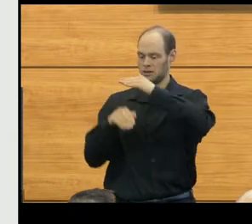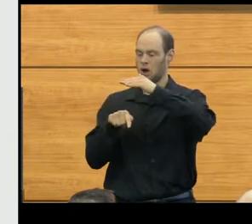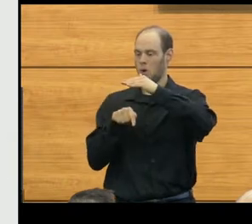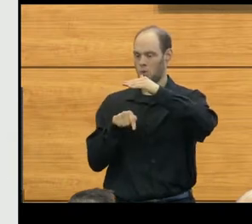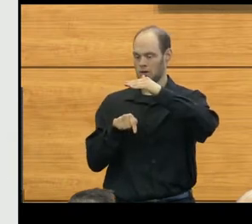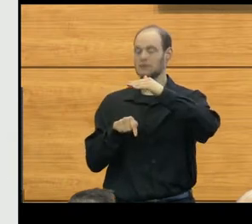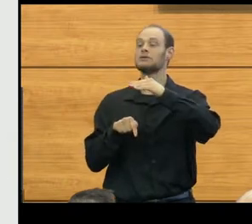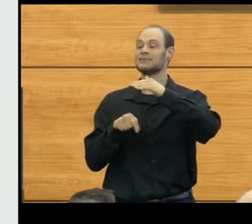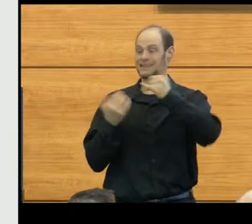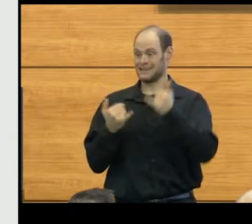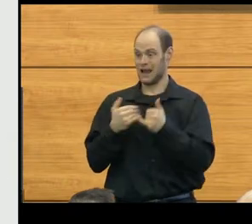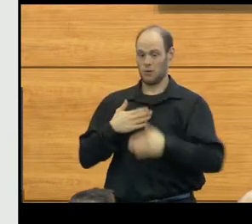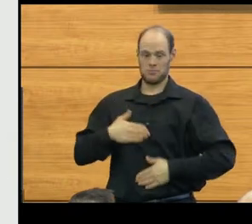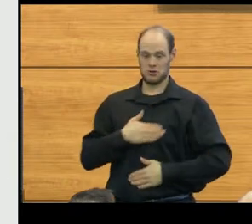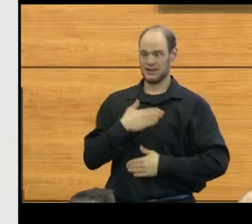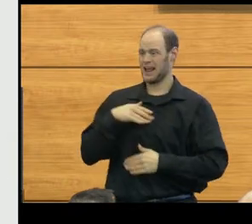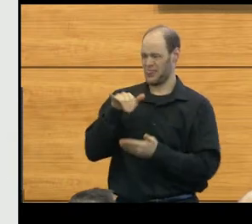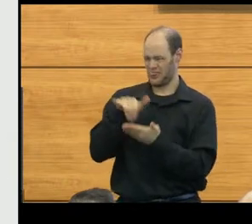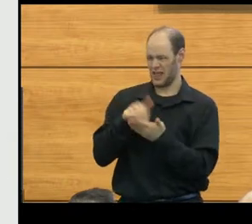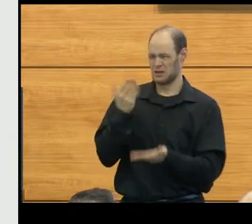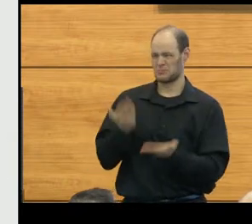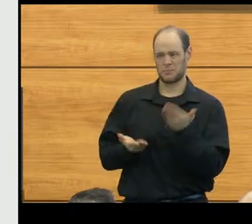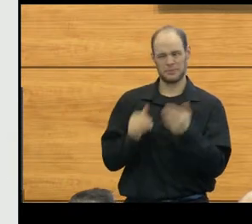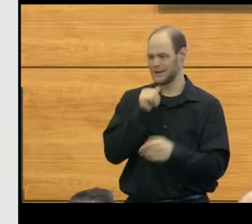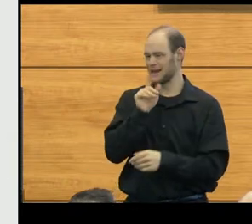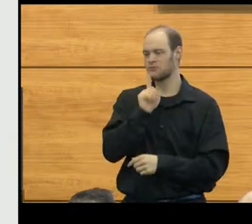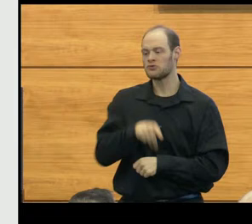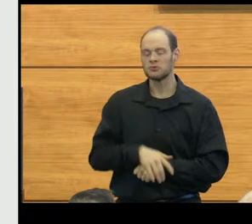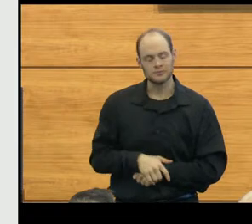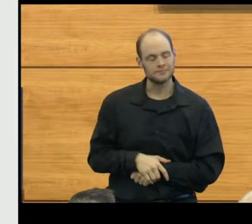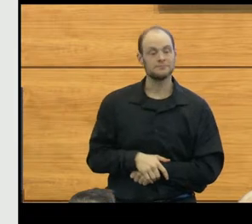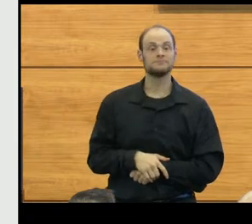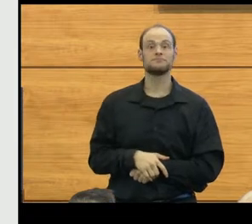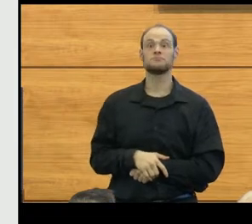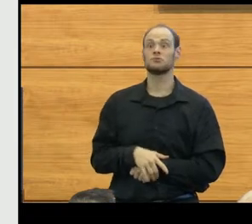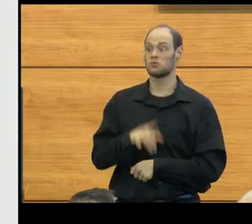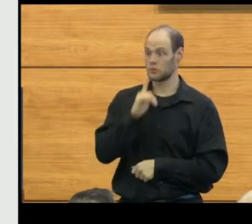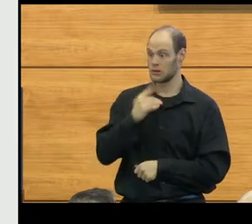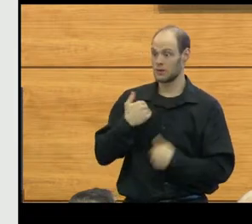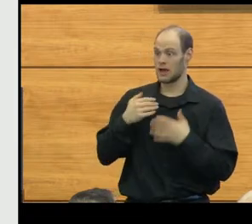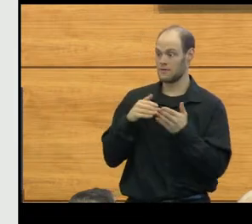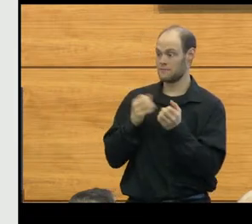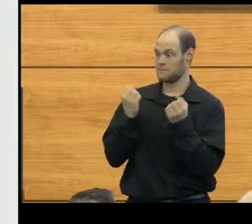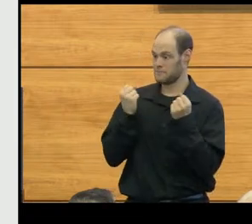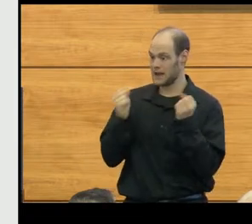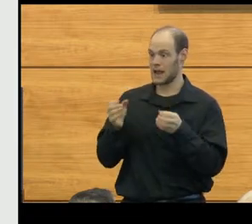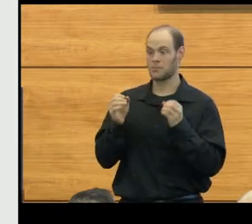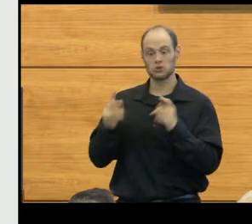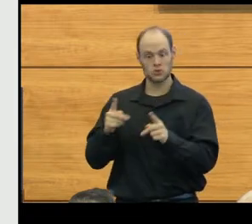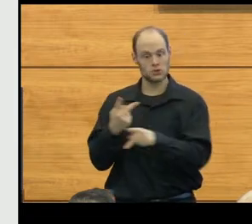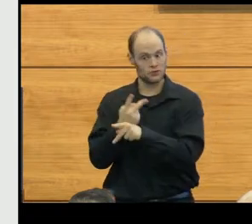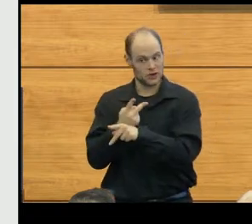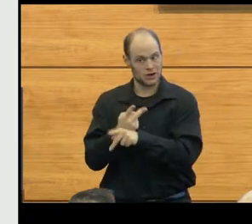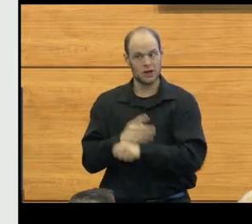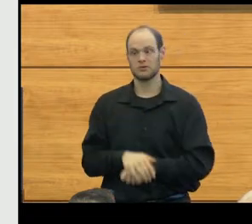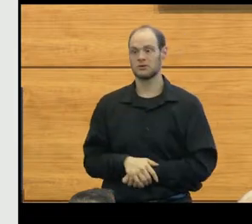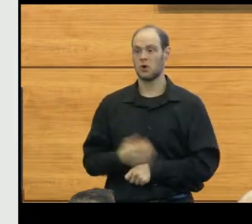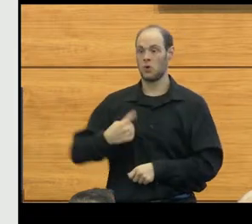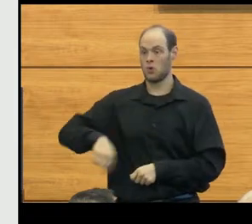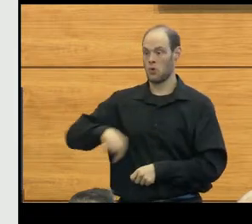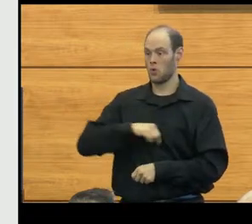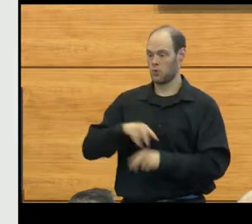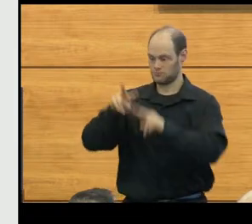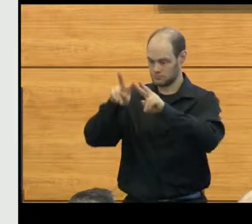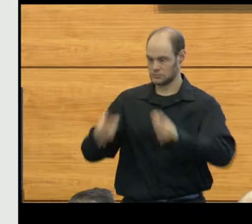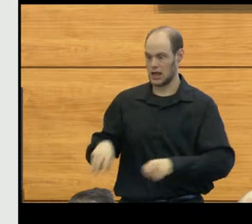magnum. We've now appreciated that that's probably not the case. And in fact, we've got lots of opportunity to figure that out. If we look